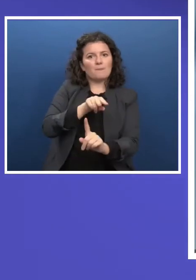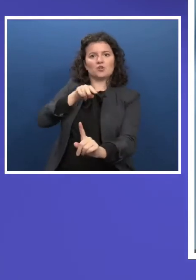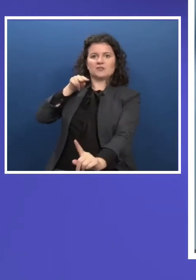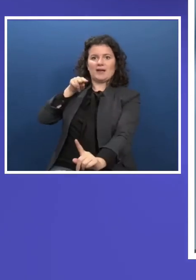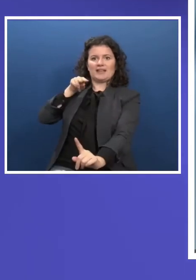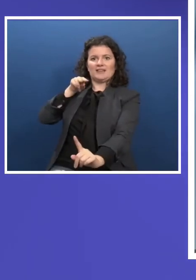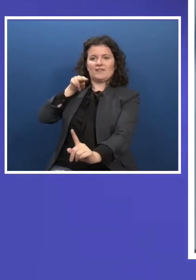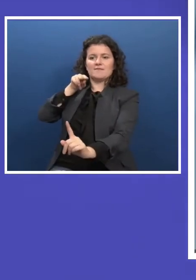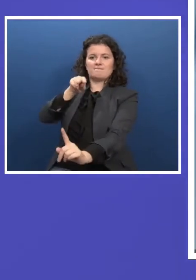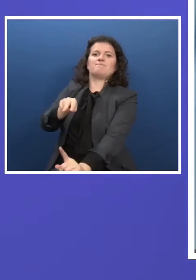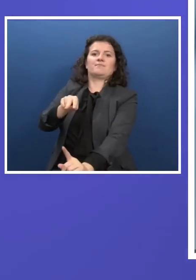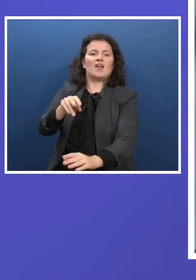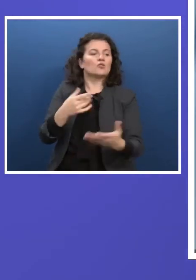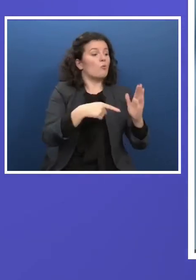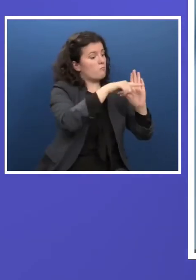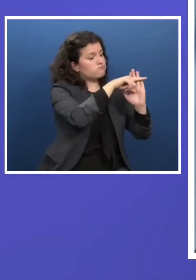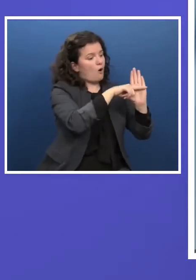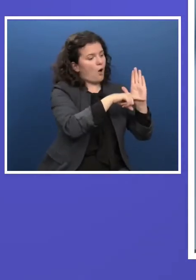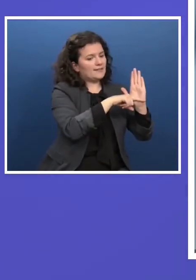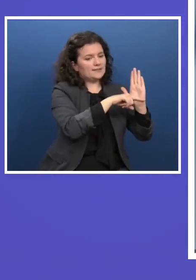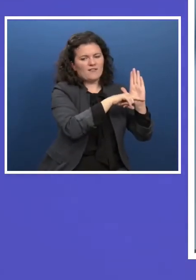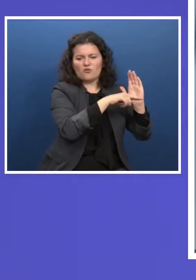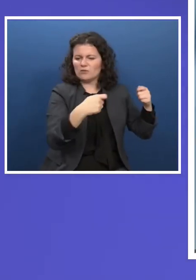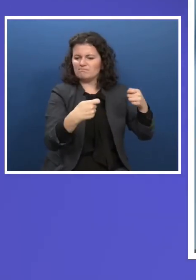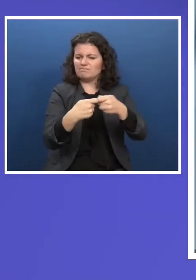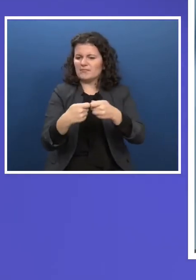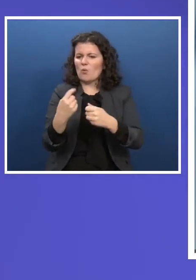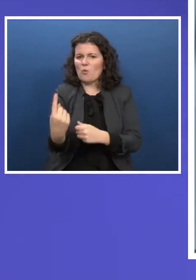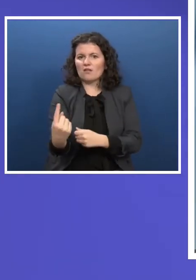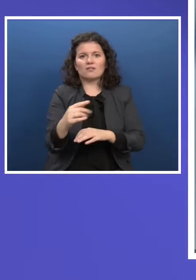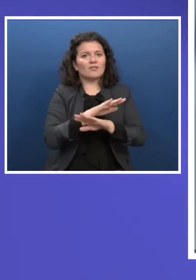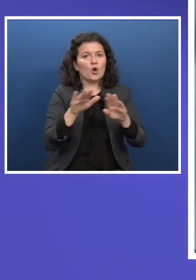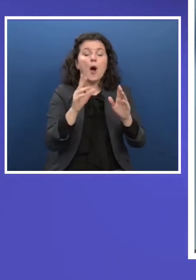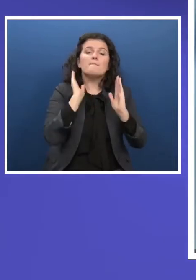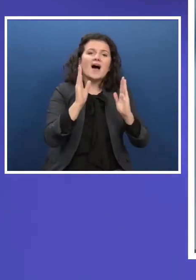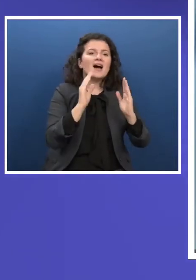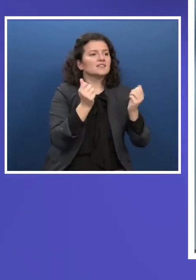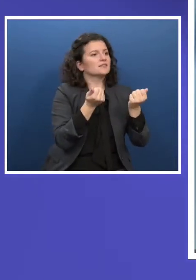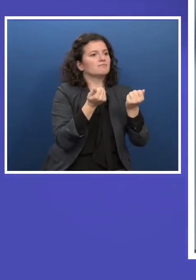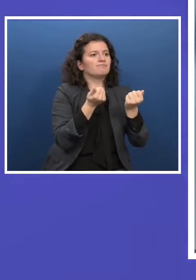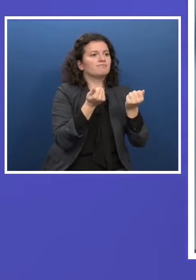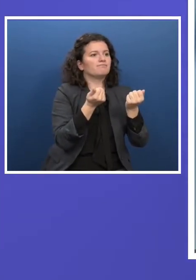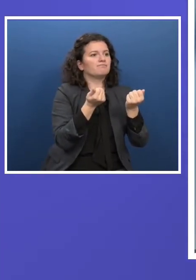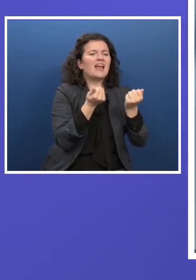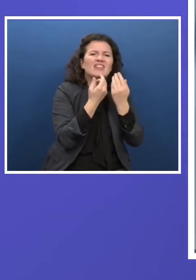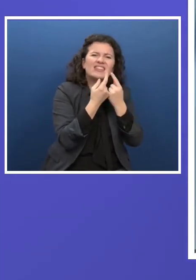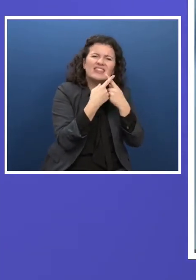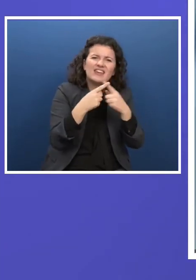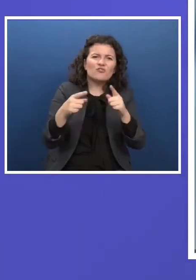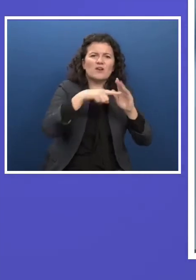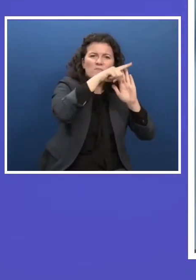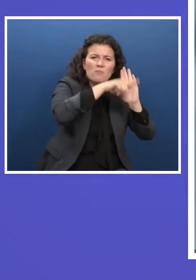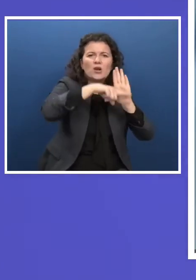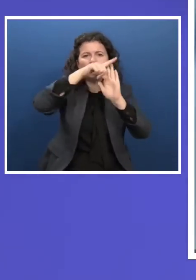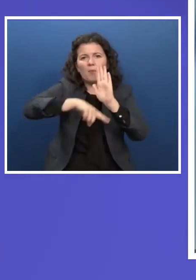policy approaches. And the issues of having gender-sensitive packages of policies,